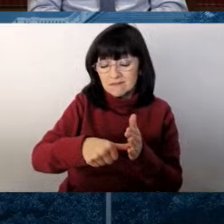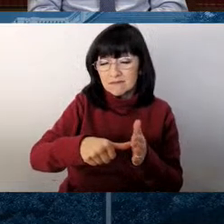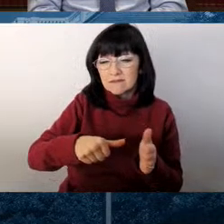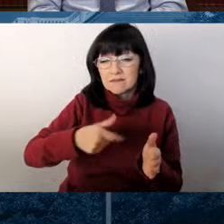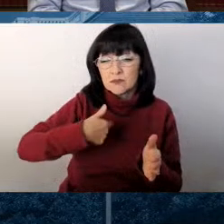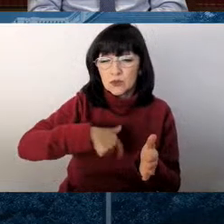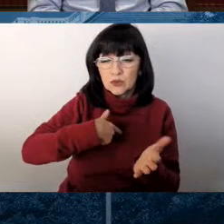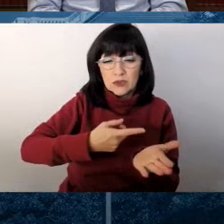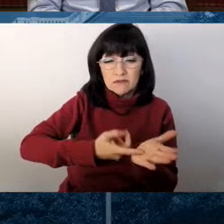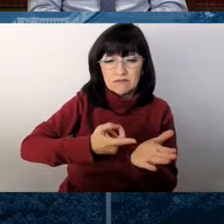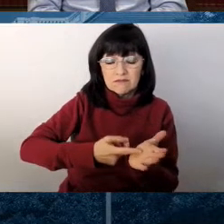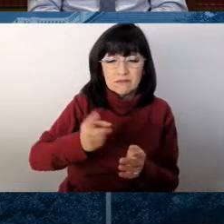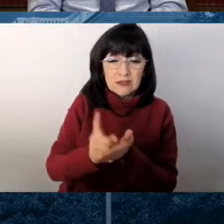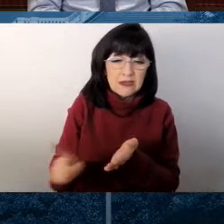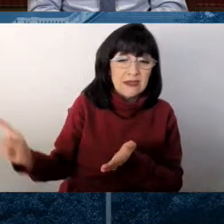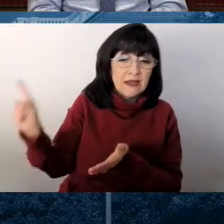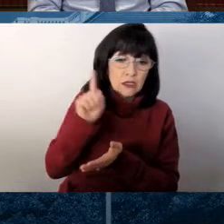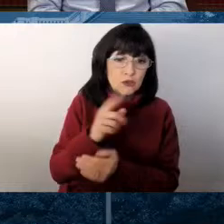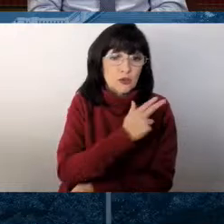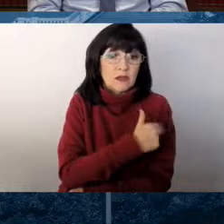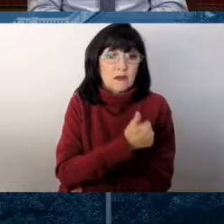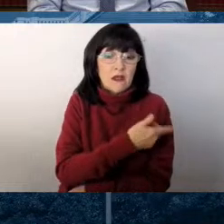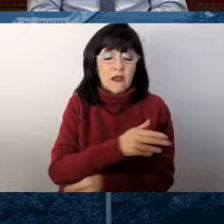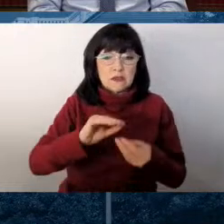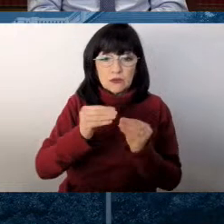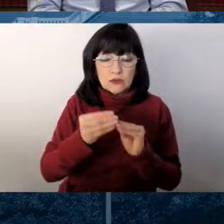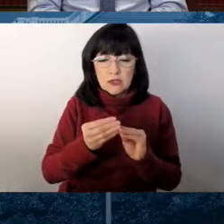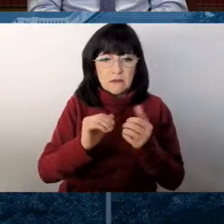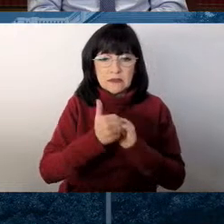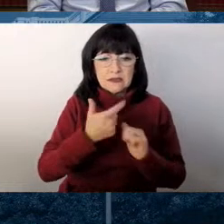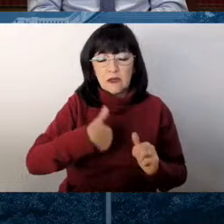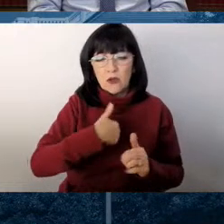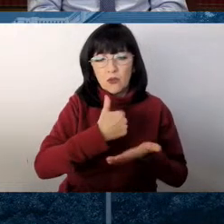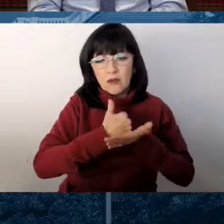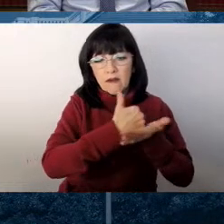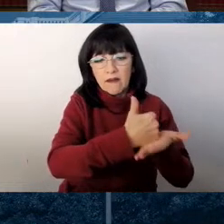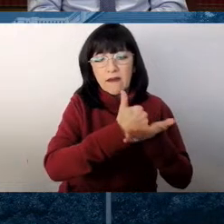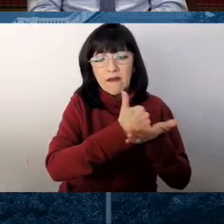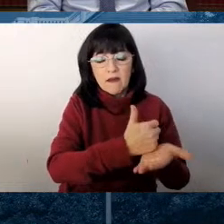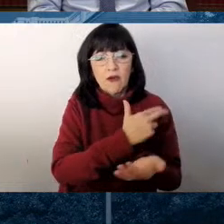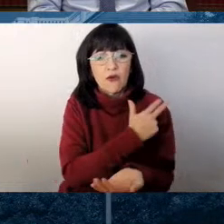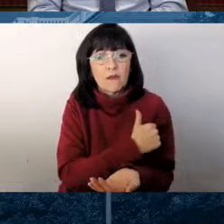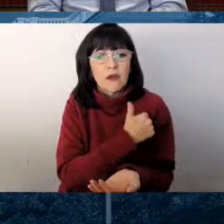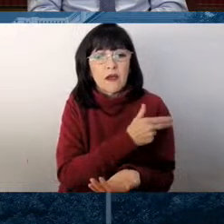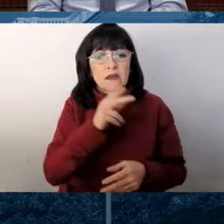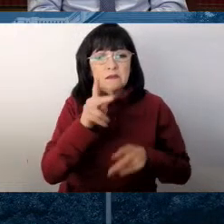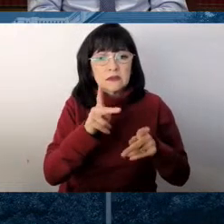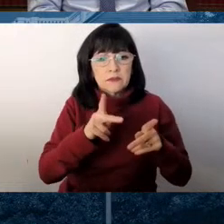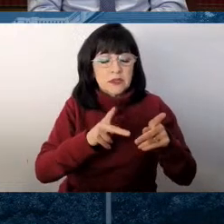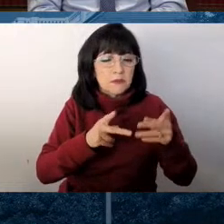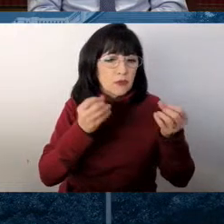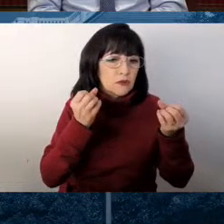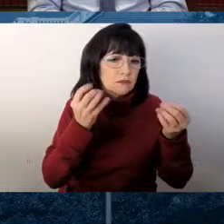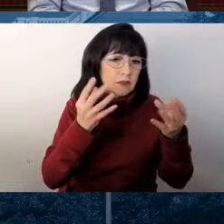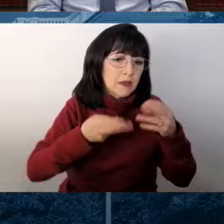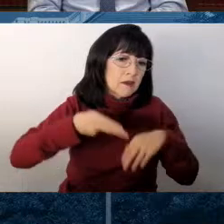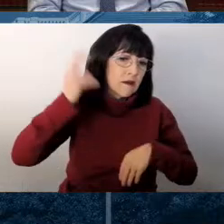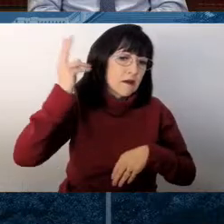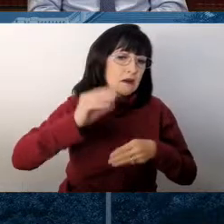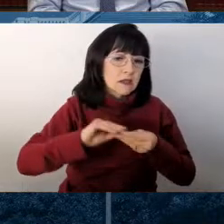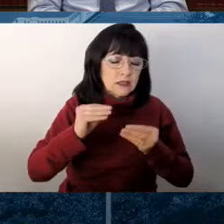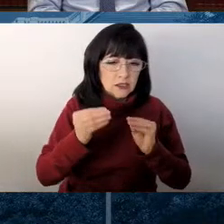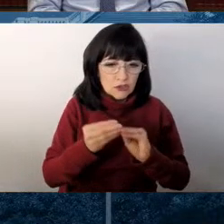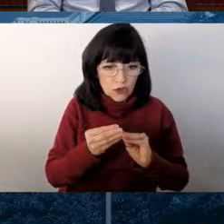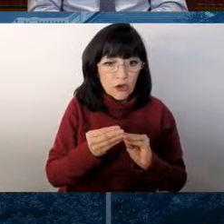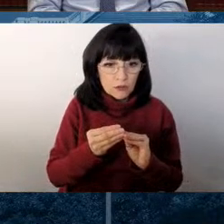and helping the hospitals decompress and reduce the number of people in those hospital facilities. And we've had physicians from